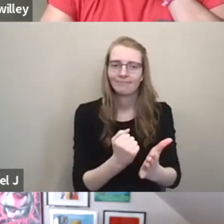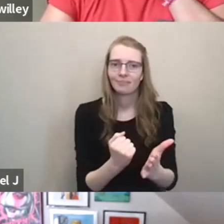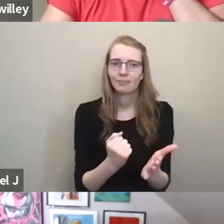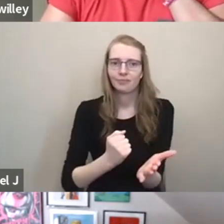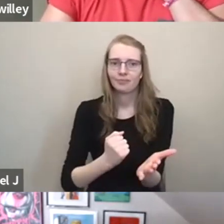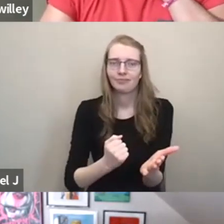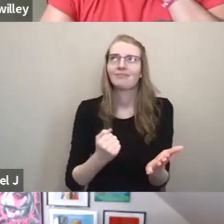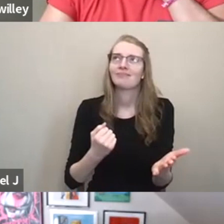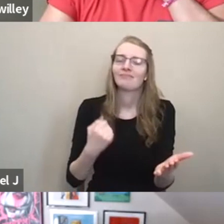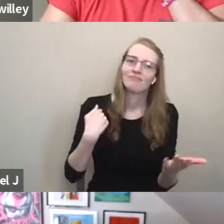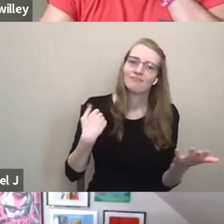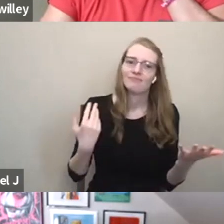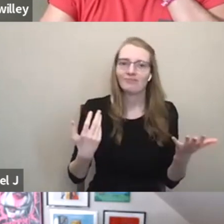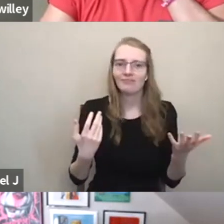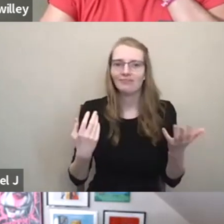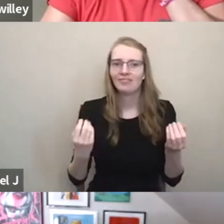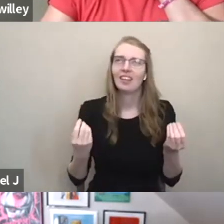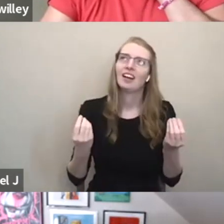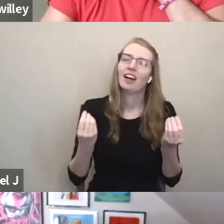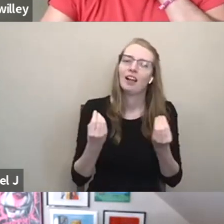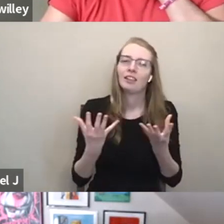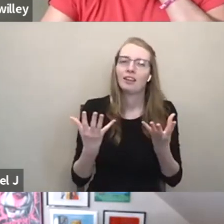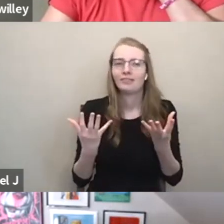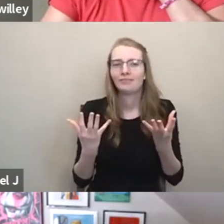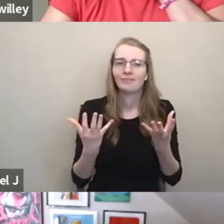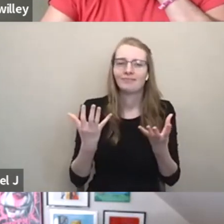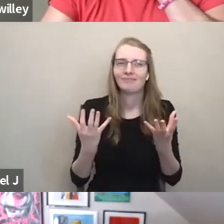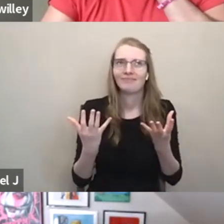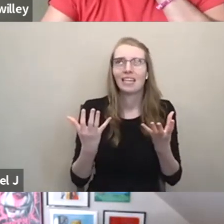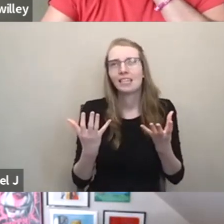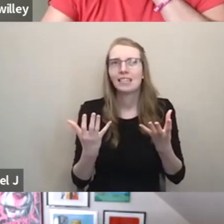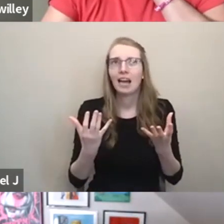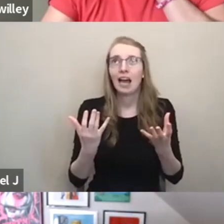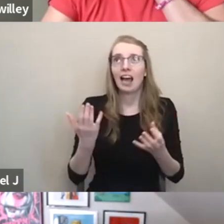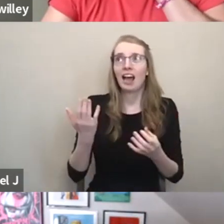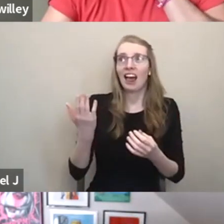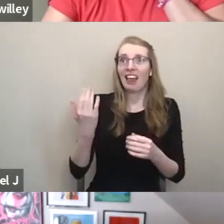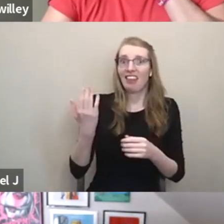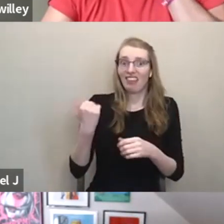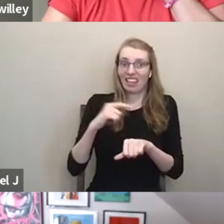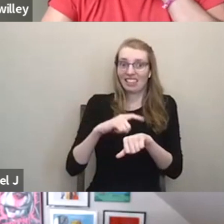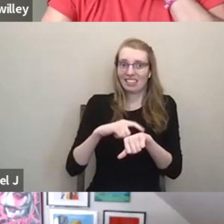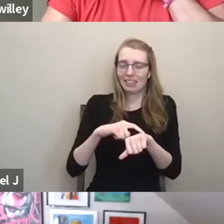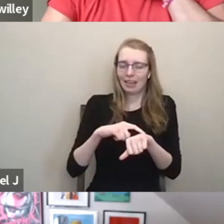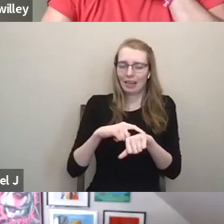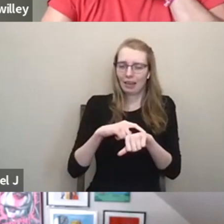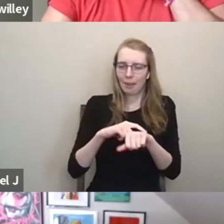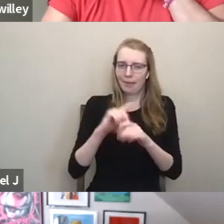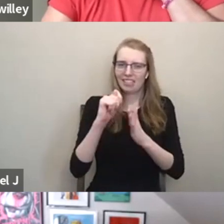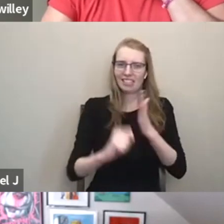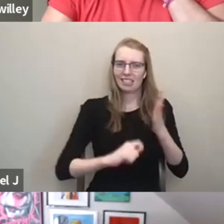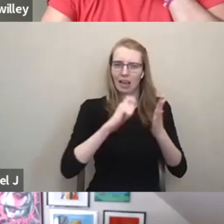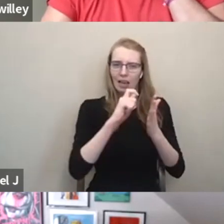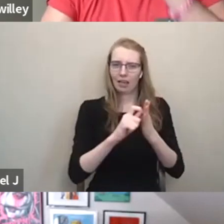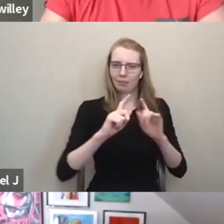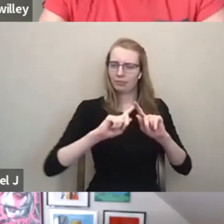I guess I was doing that at a different time than there is right now. I'm pretty sure the internet existed.